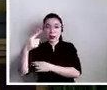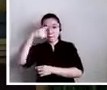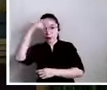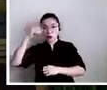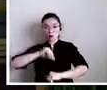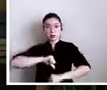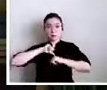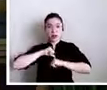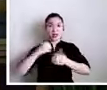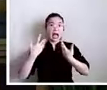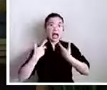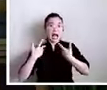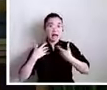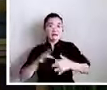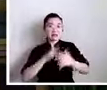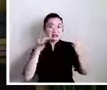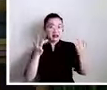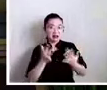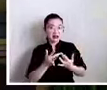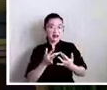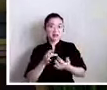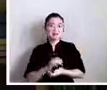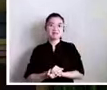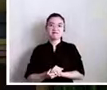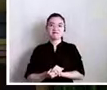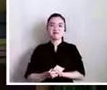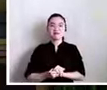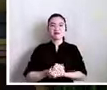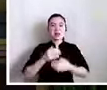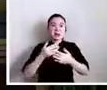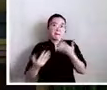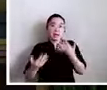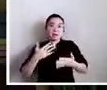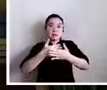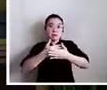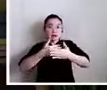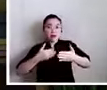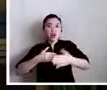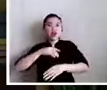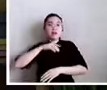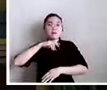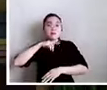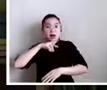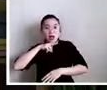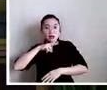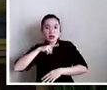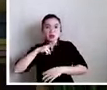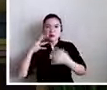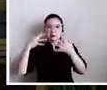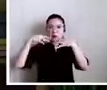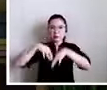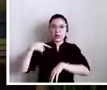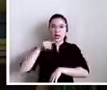before the virus will eventually break us, we are breaking each